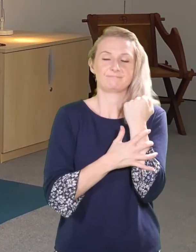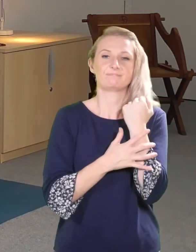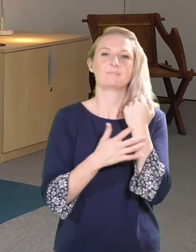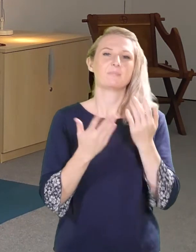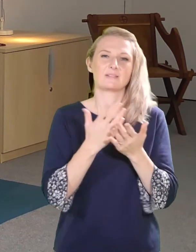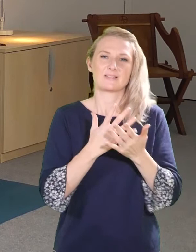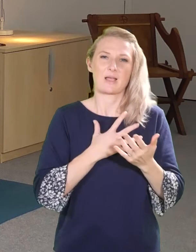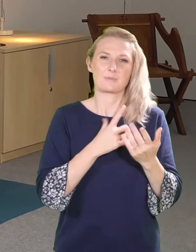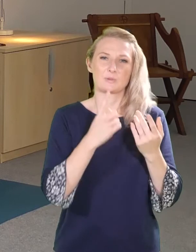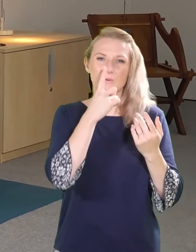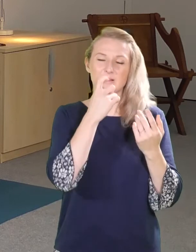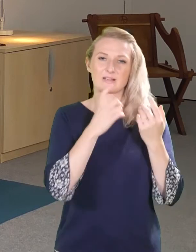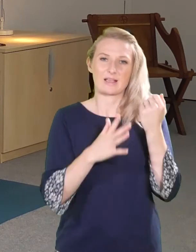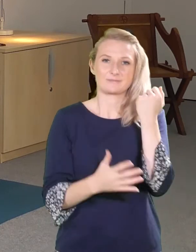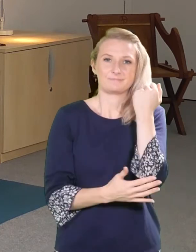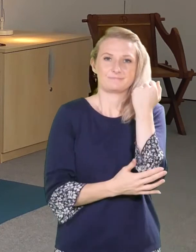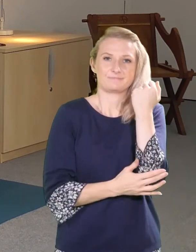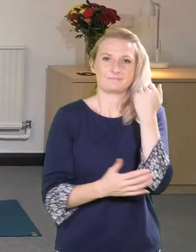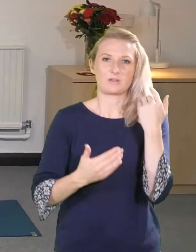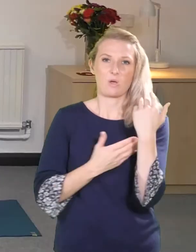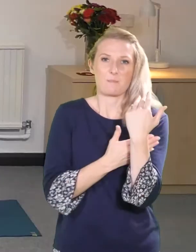your thigh.